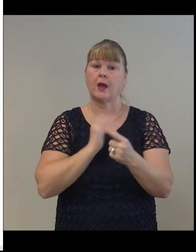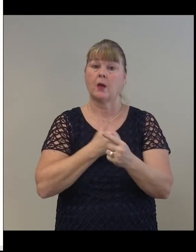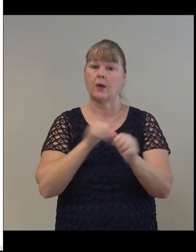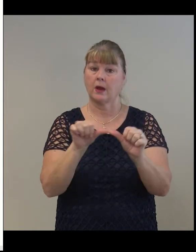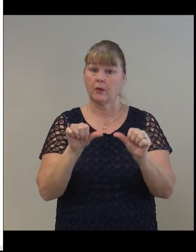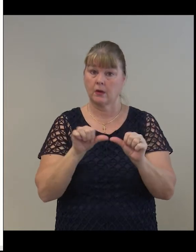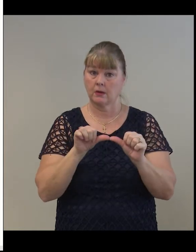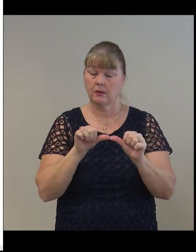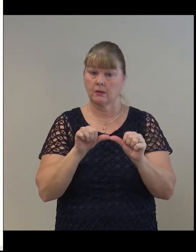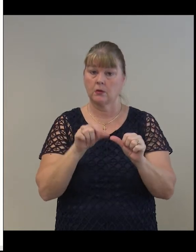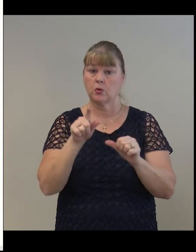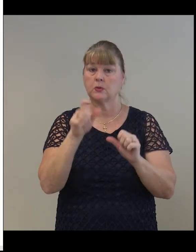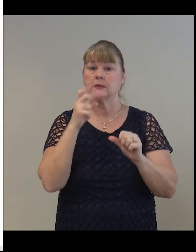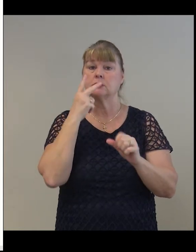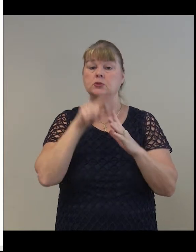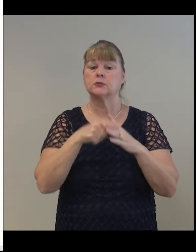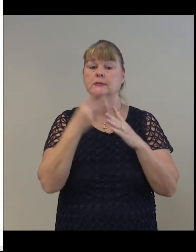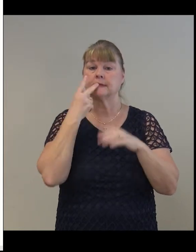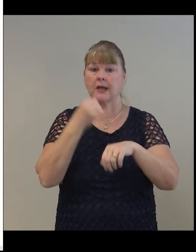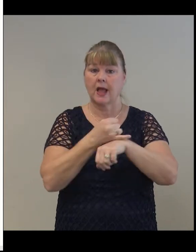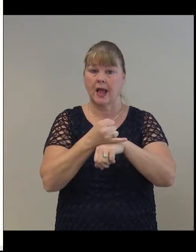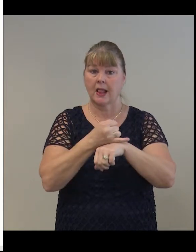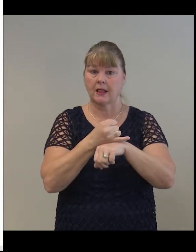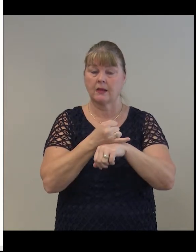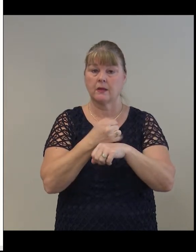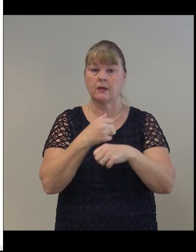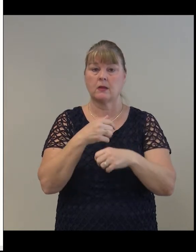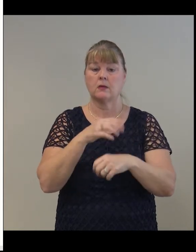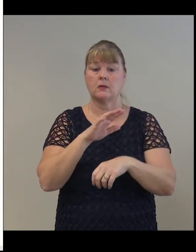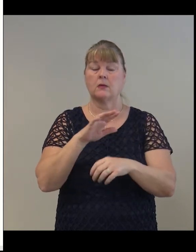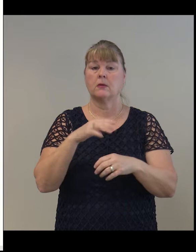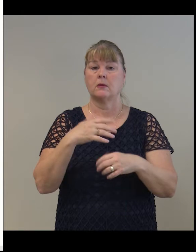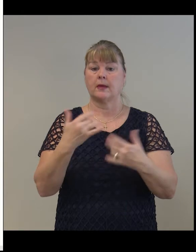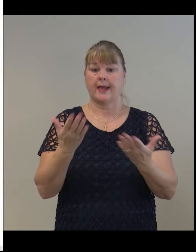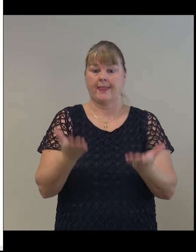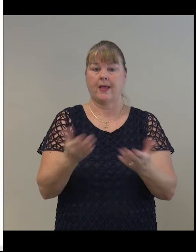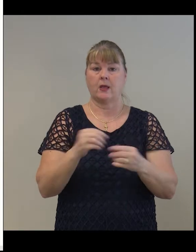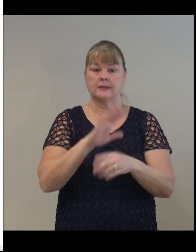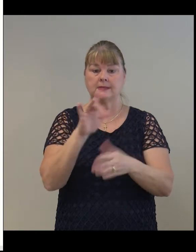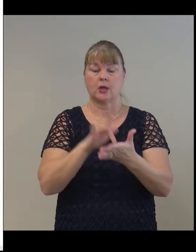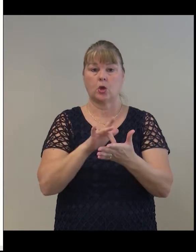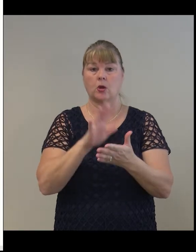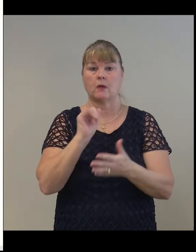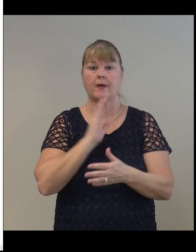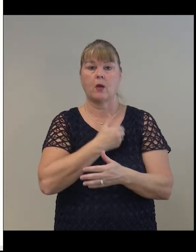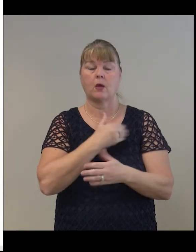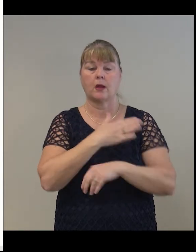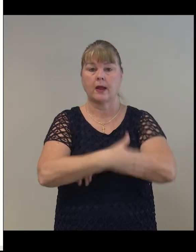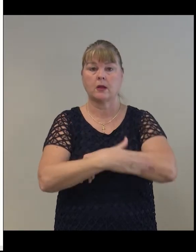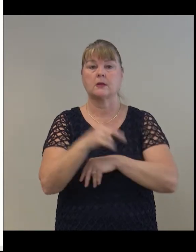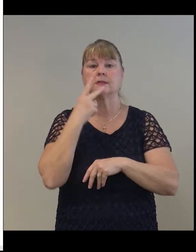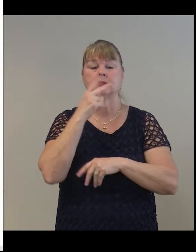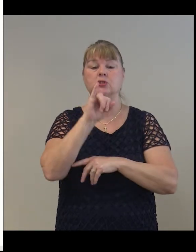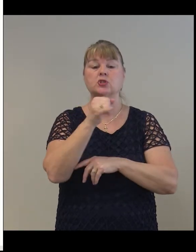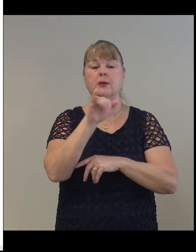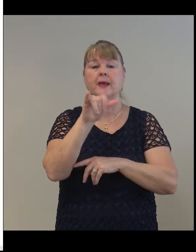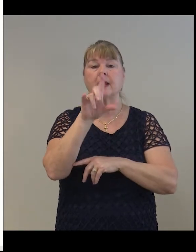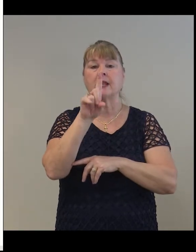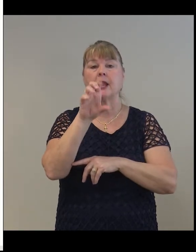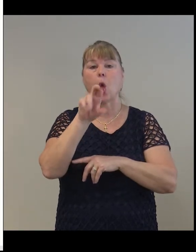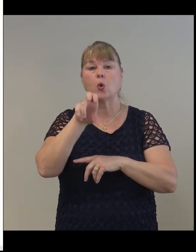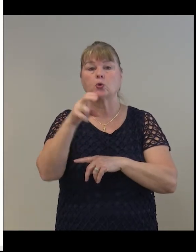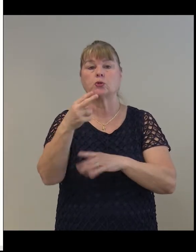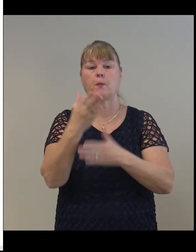and then you still see areas up near Jimmy Deloge Parkway, parts of Pooler, and parts of Port Wentworth that are still going